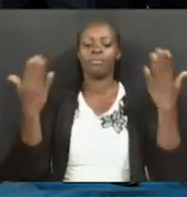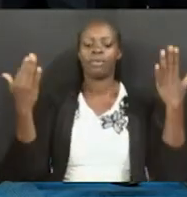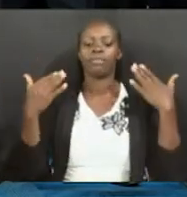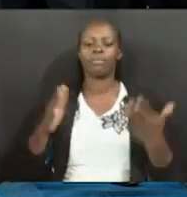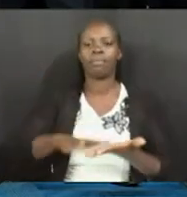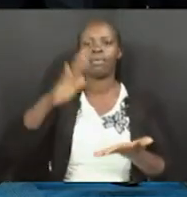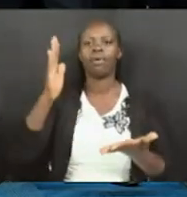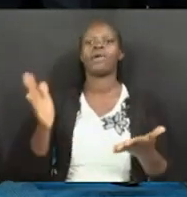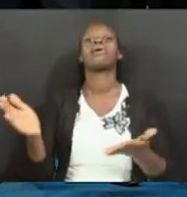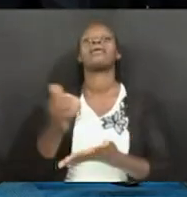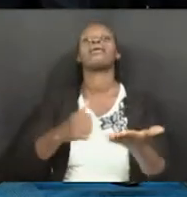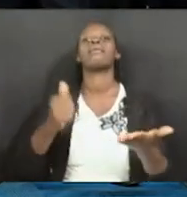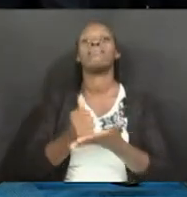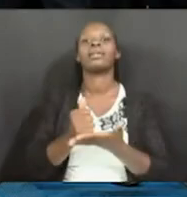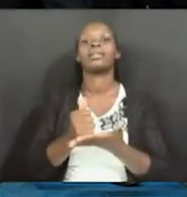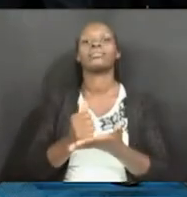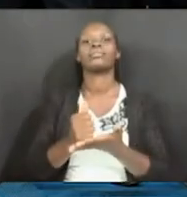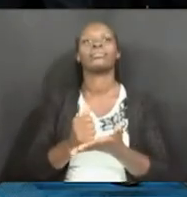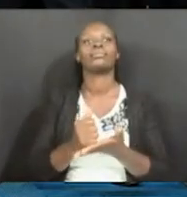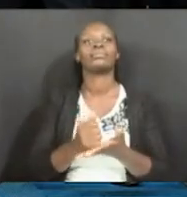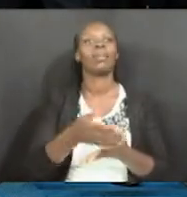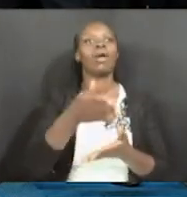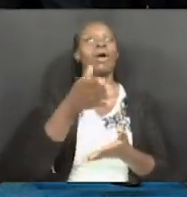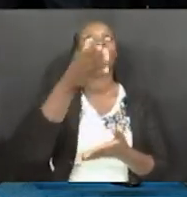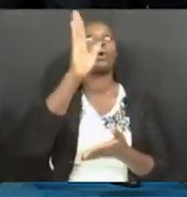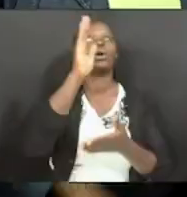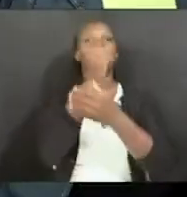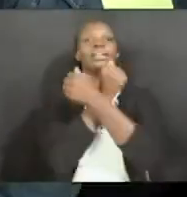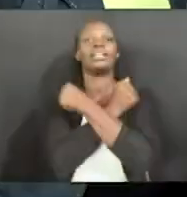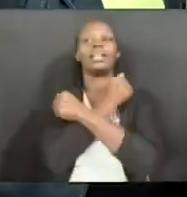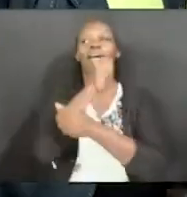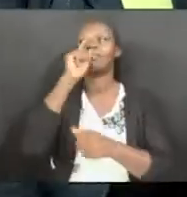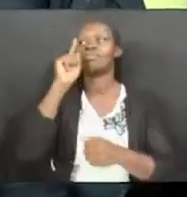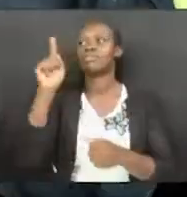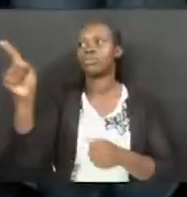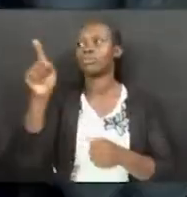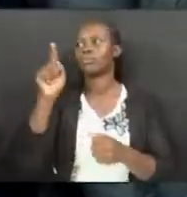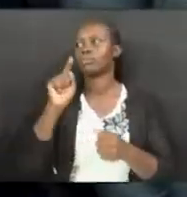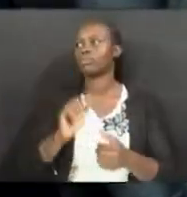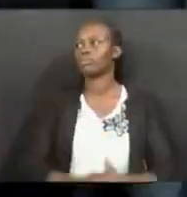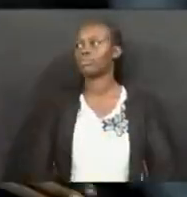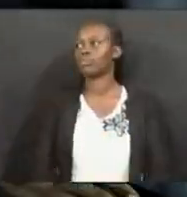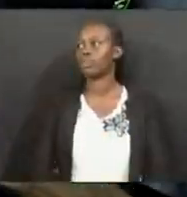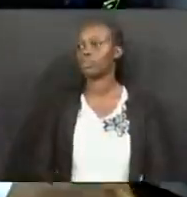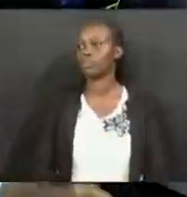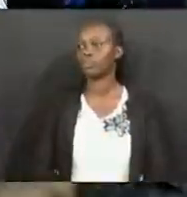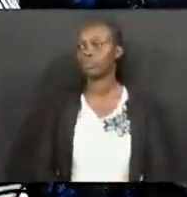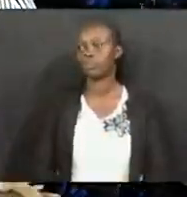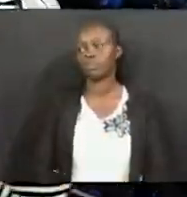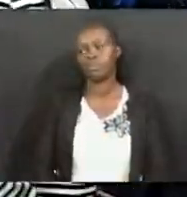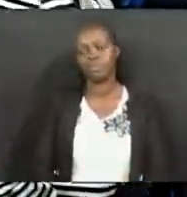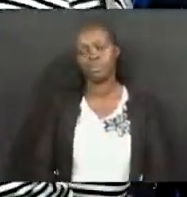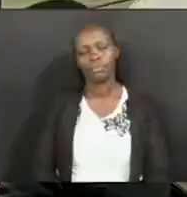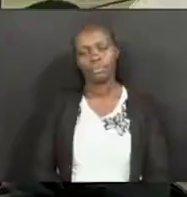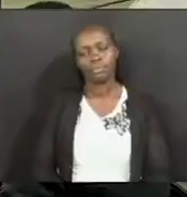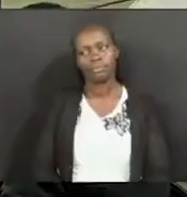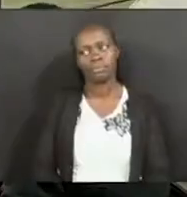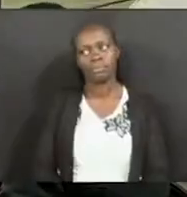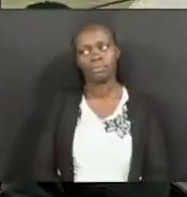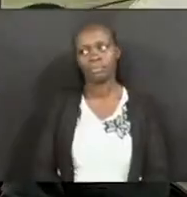Amen. Tell your neighbor, God loves you. Thank you so much. You may be seated. God loves you.